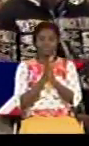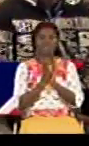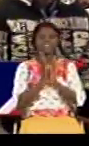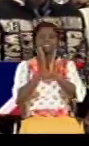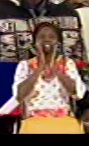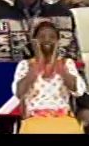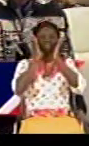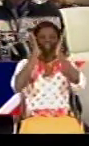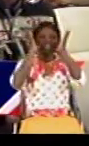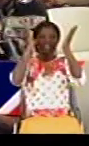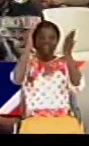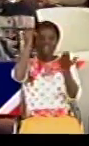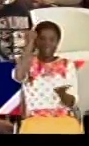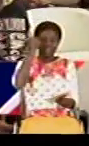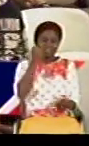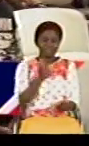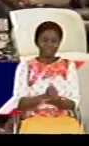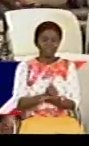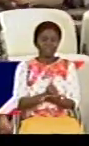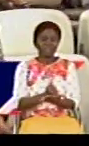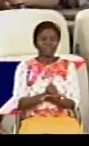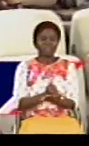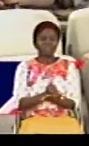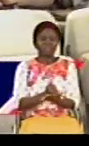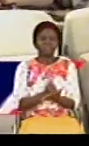say amen.